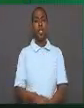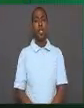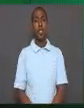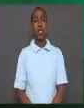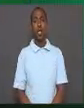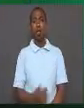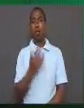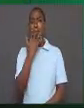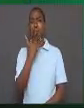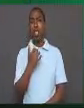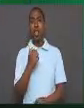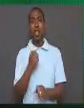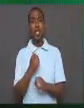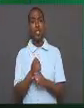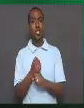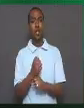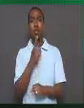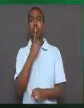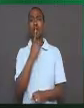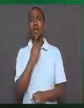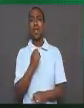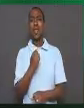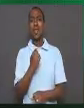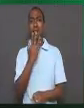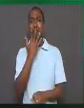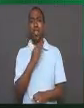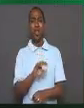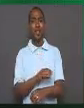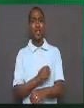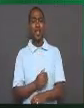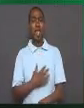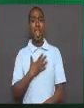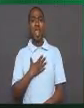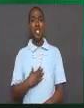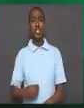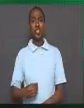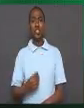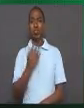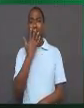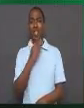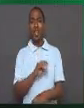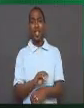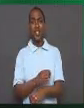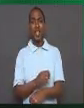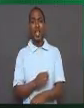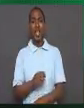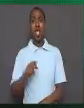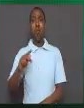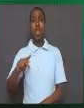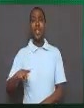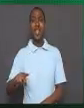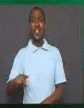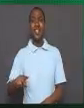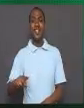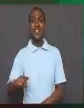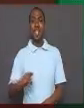Blood is made up of red blood cells, white blood cells, platelets, and